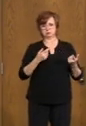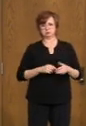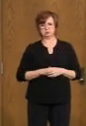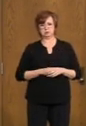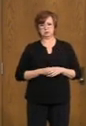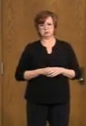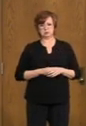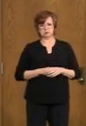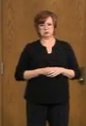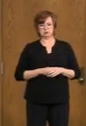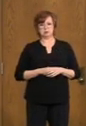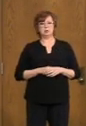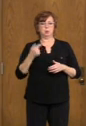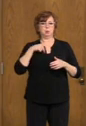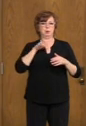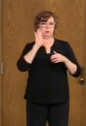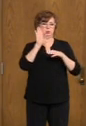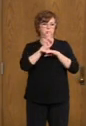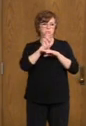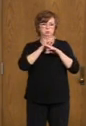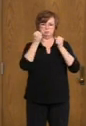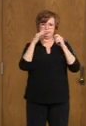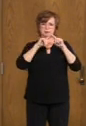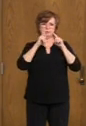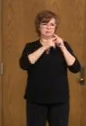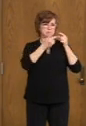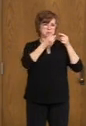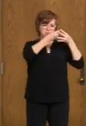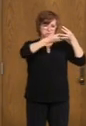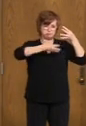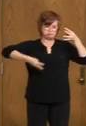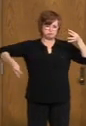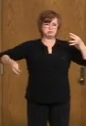multiple mechanisms to contact those eligible to receive the vaccine in their communities.